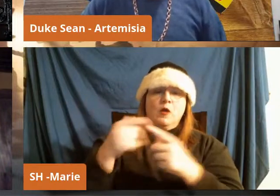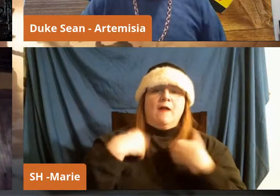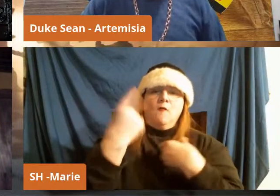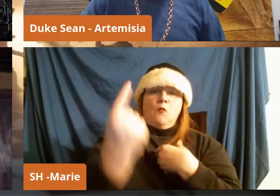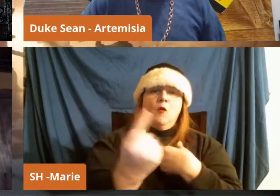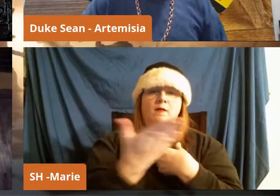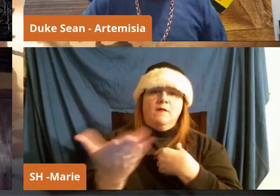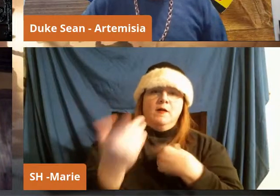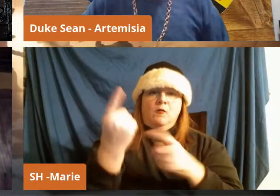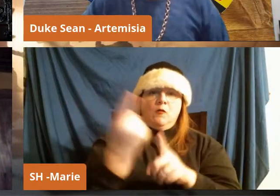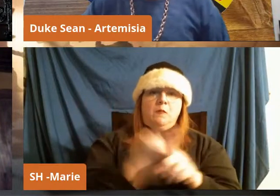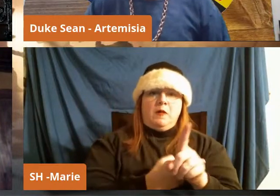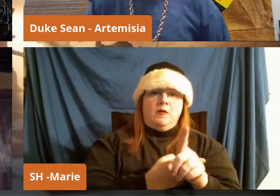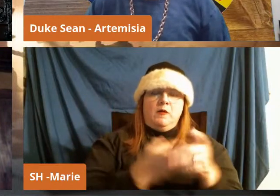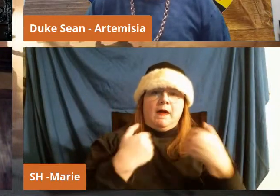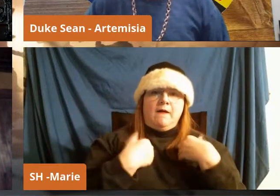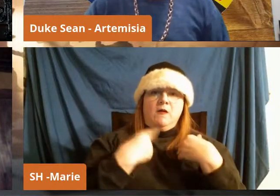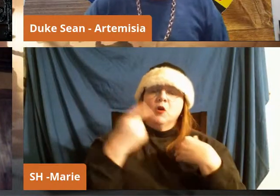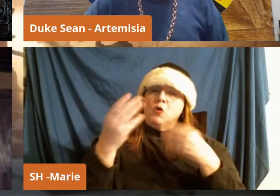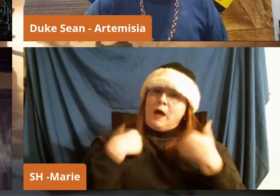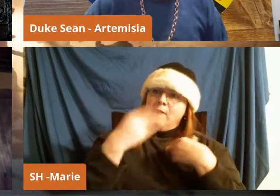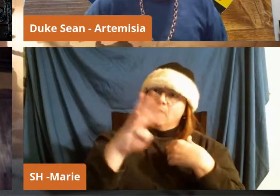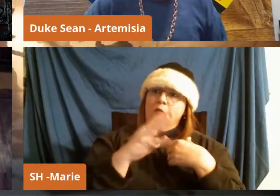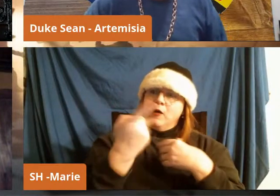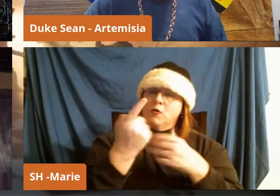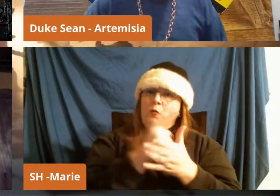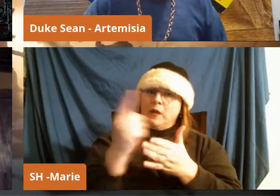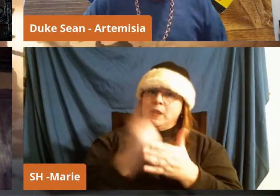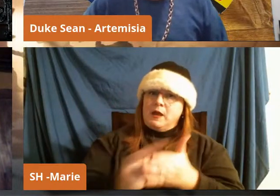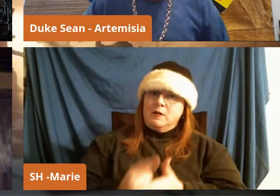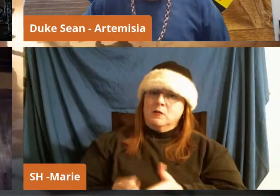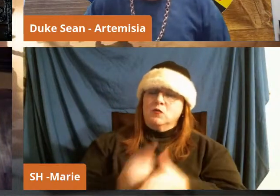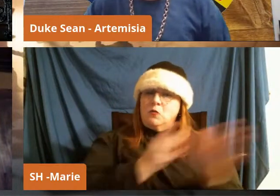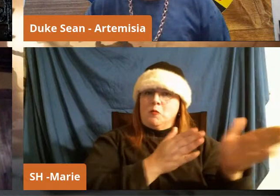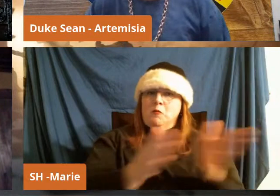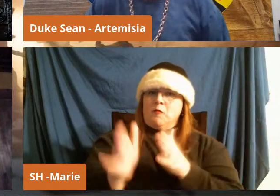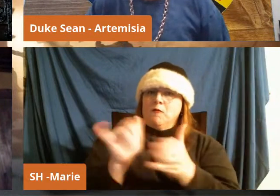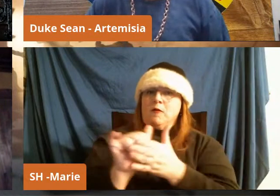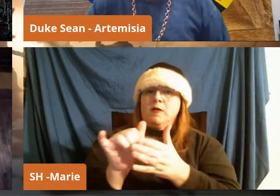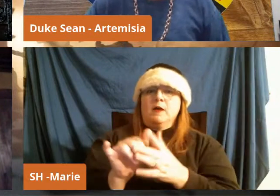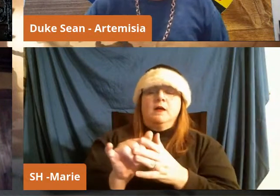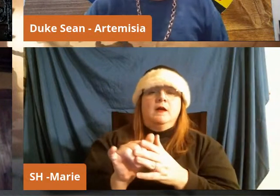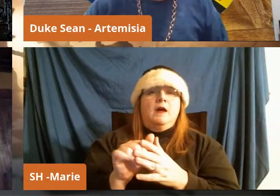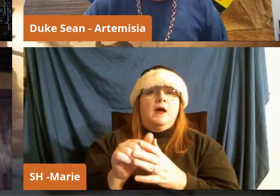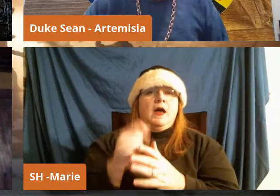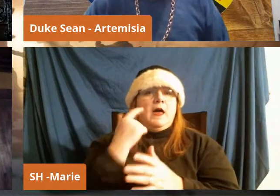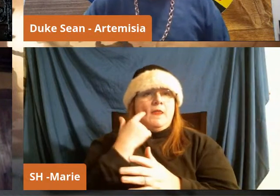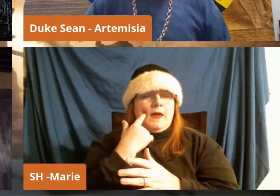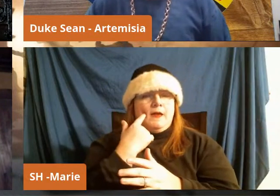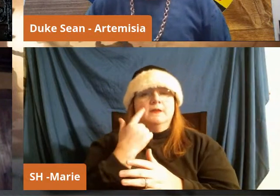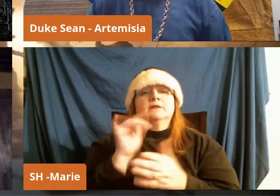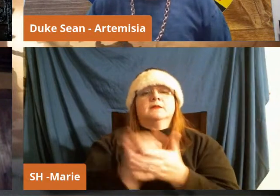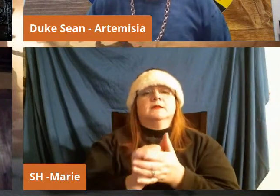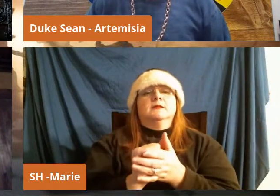event a month that you're going to, you have 4 other weekends in a month to prepare for that sort of thing at that scale.